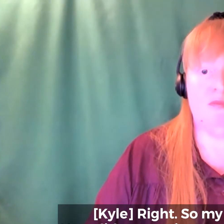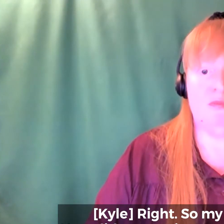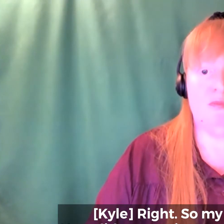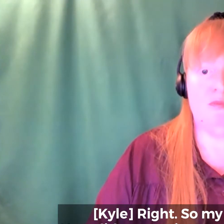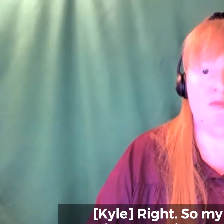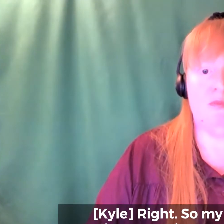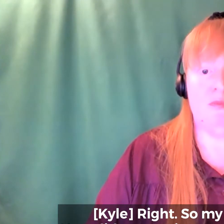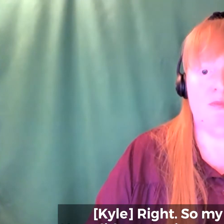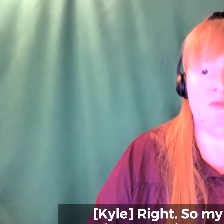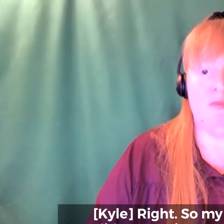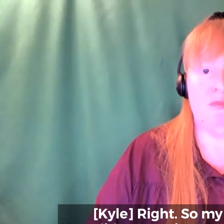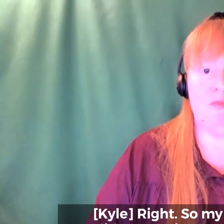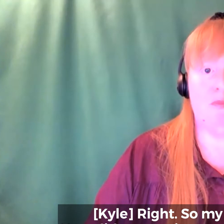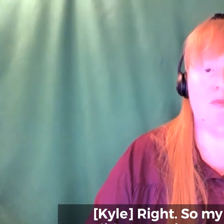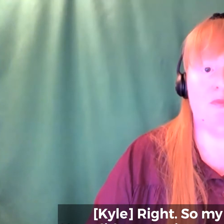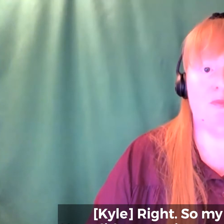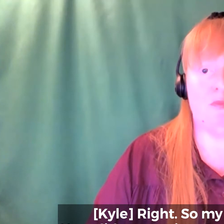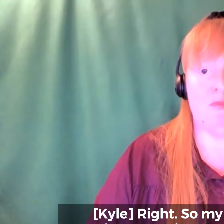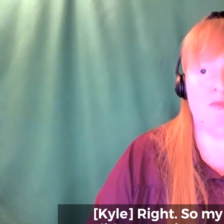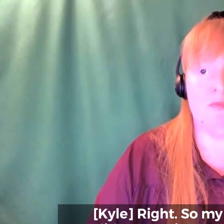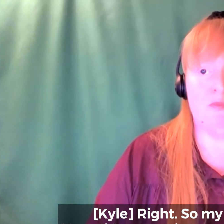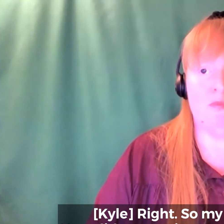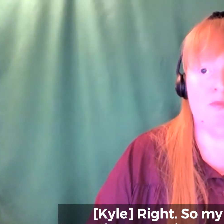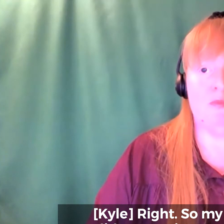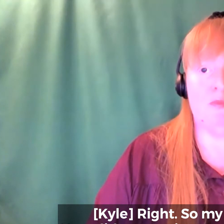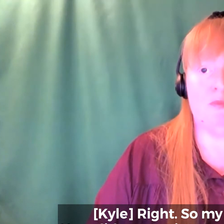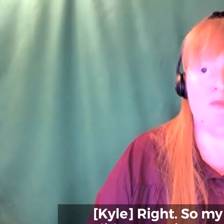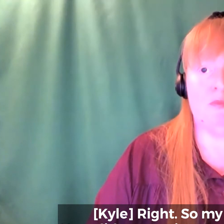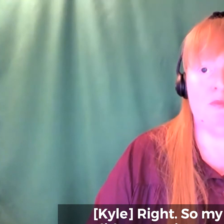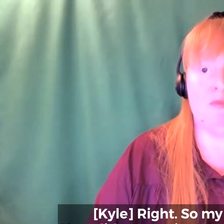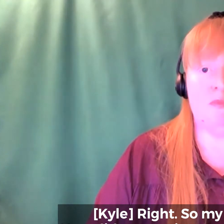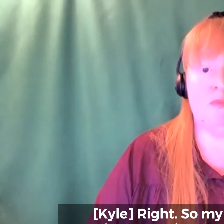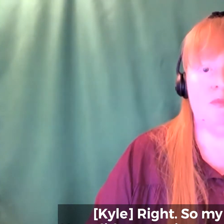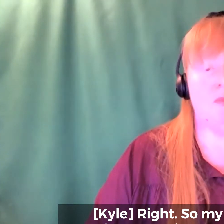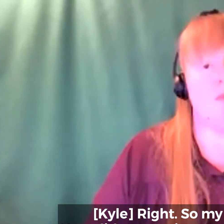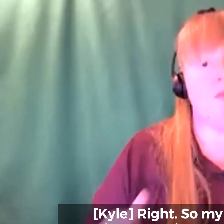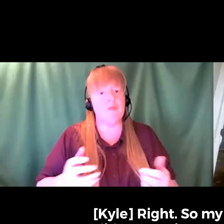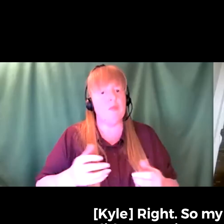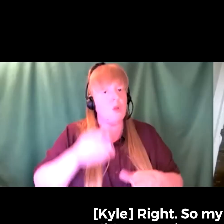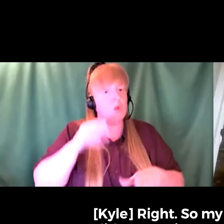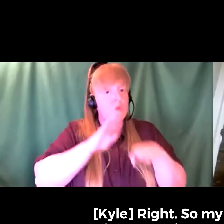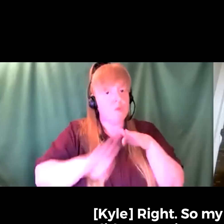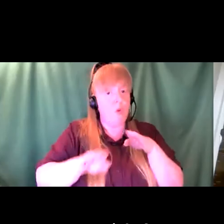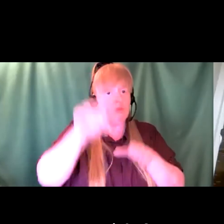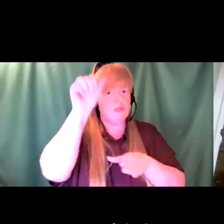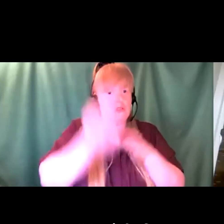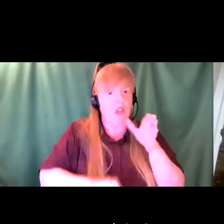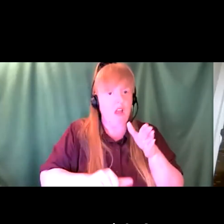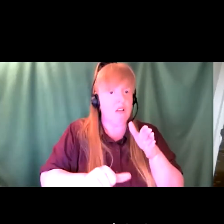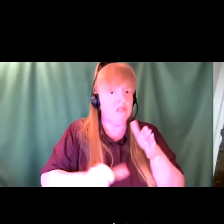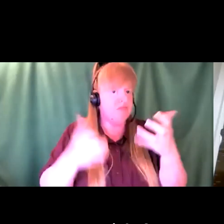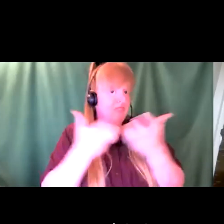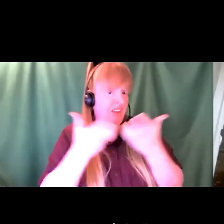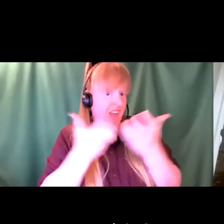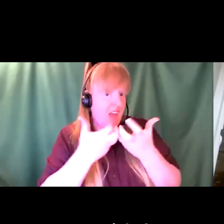So my first question is, how did you get into sports in the first place? Was it